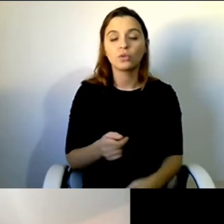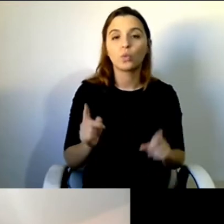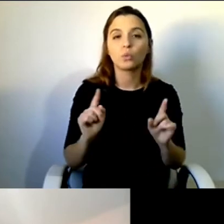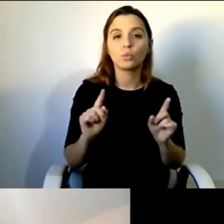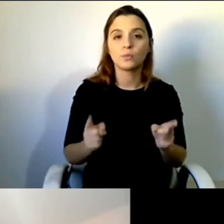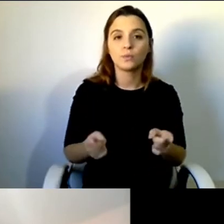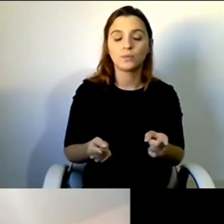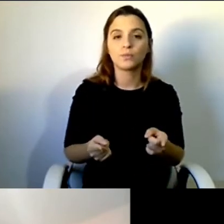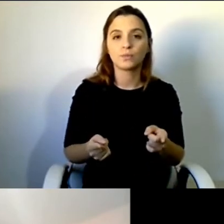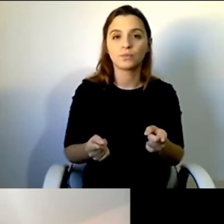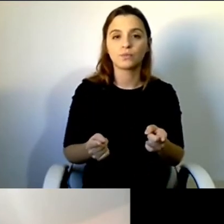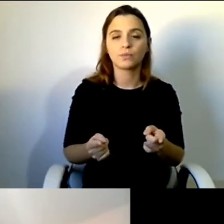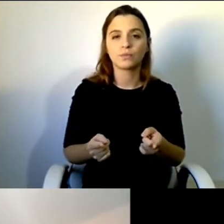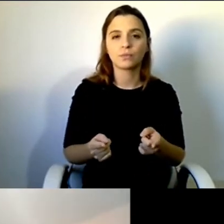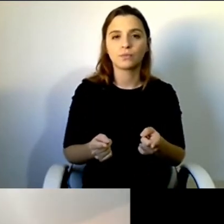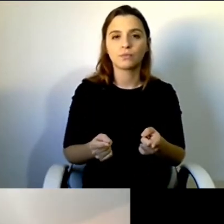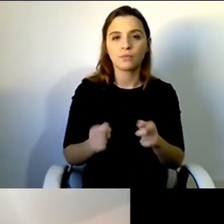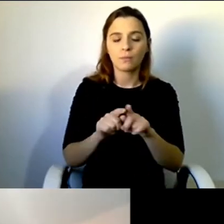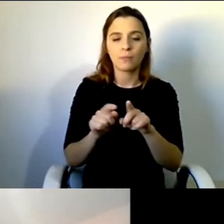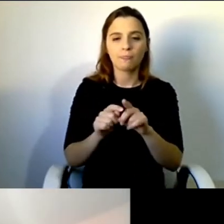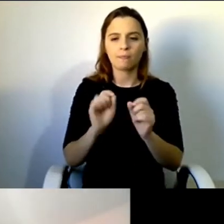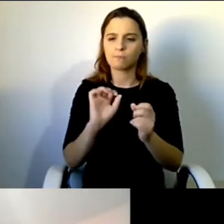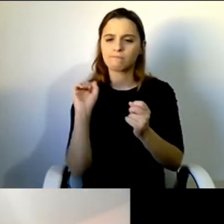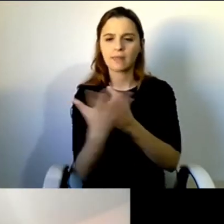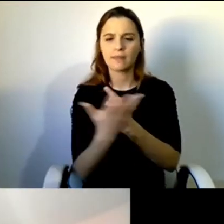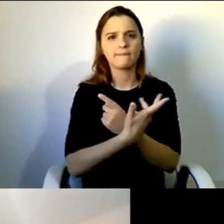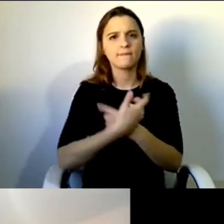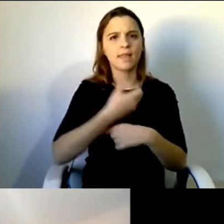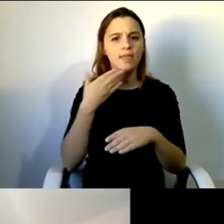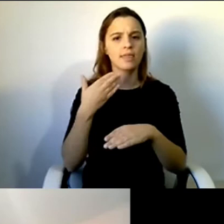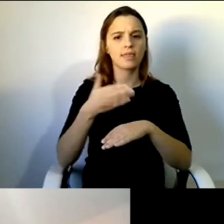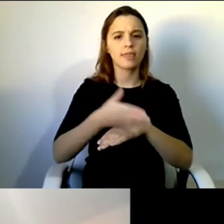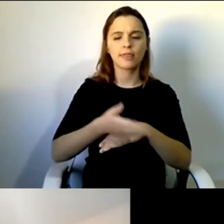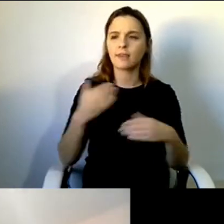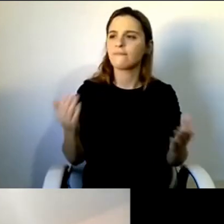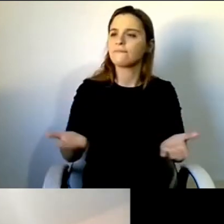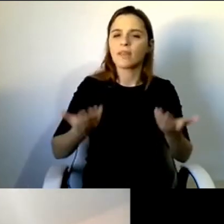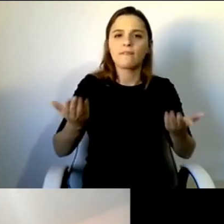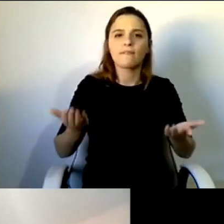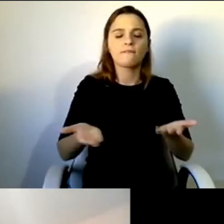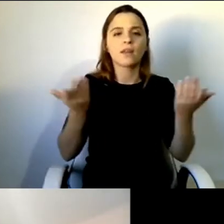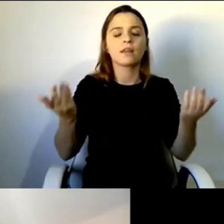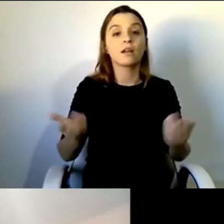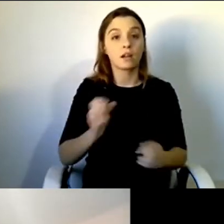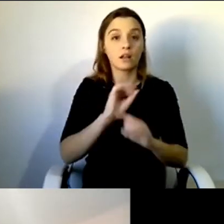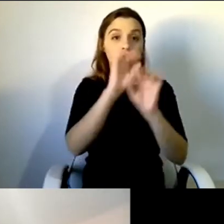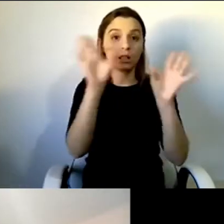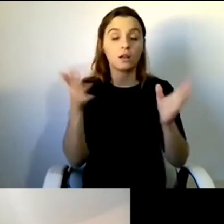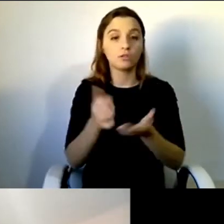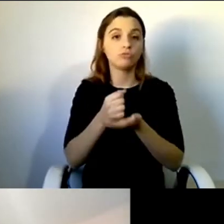accessible environment, of course, personal assistance, and self